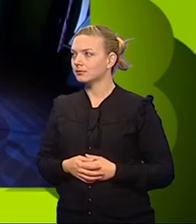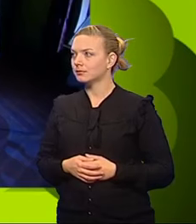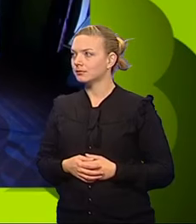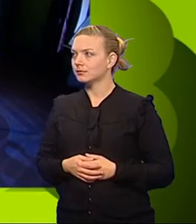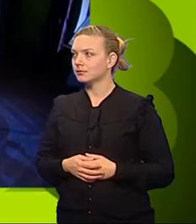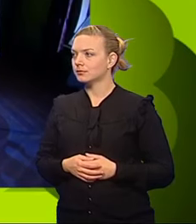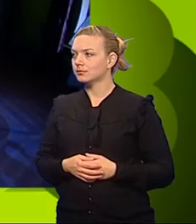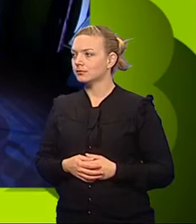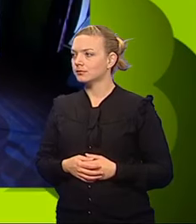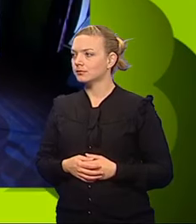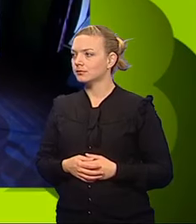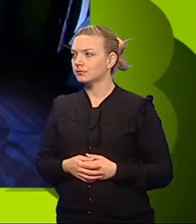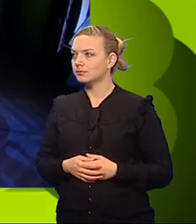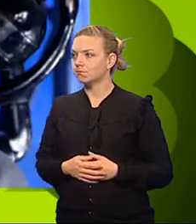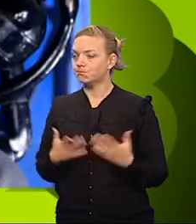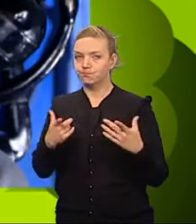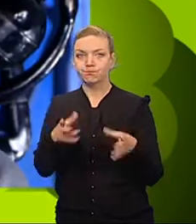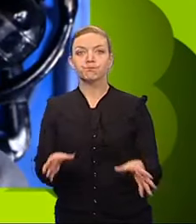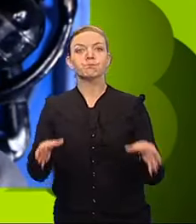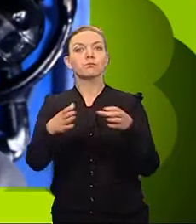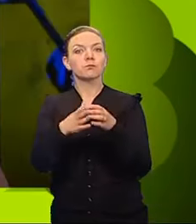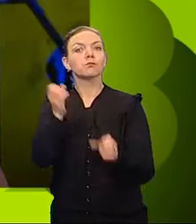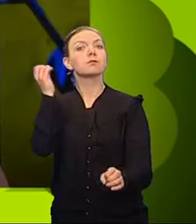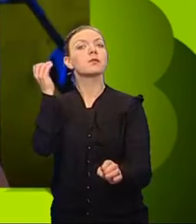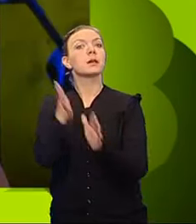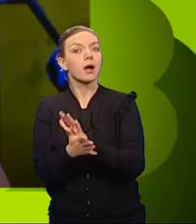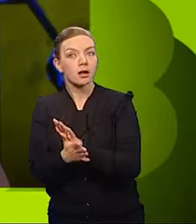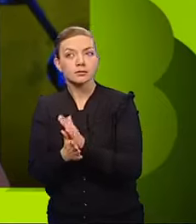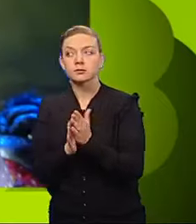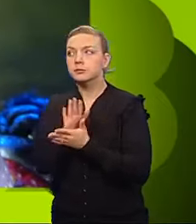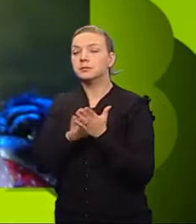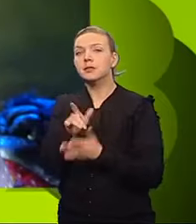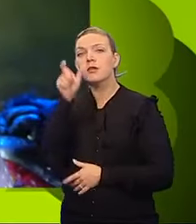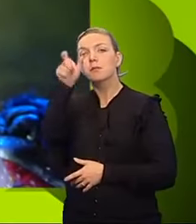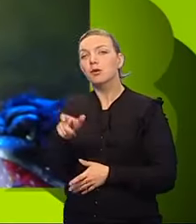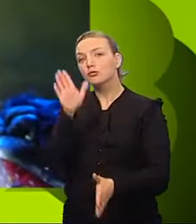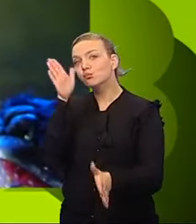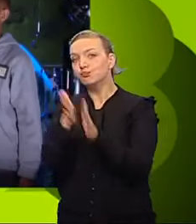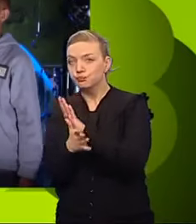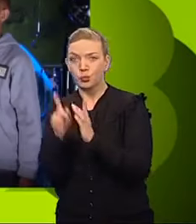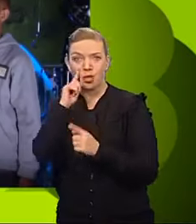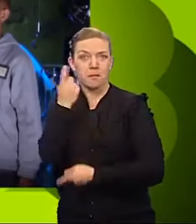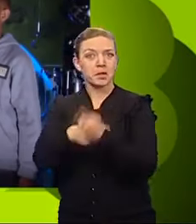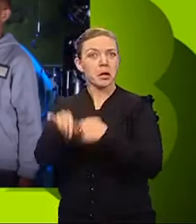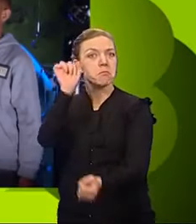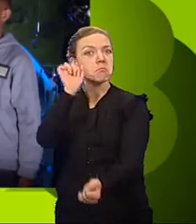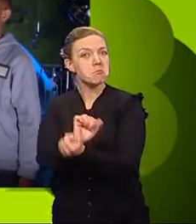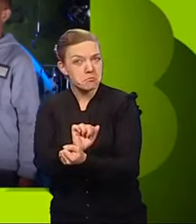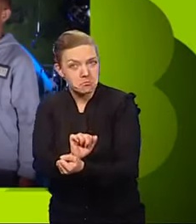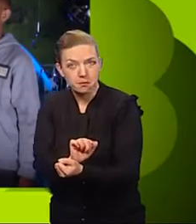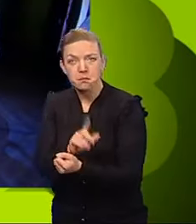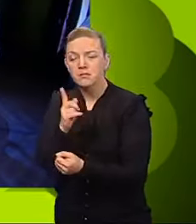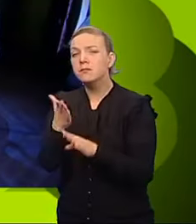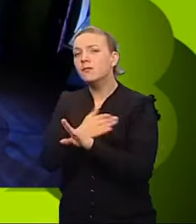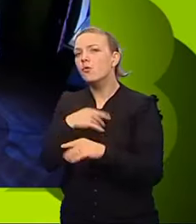You have passed. Therefore, the saboteur is automatically locked in the room. But before I reveal